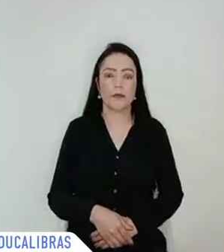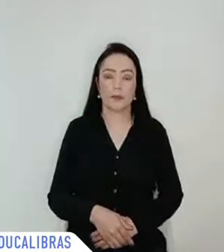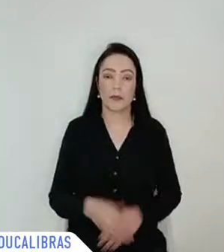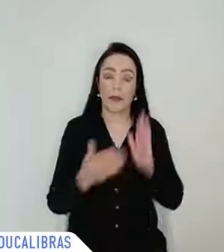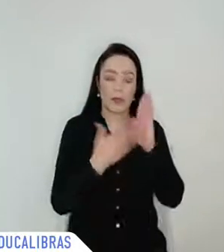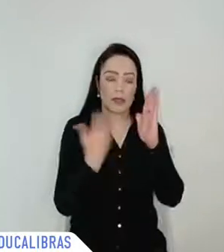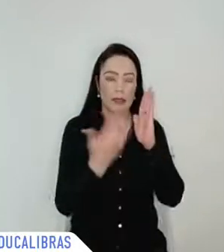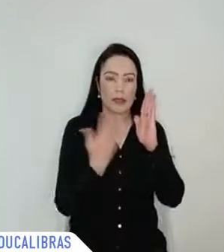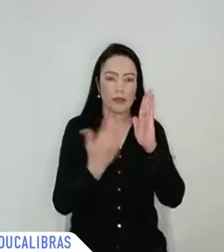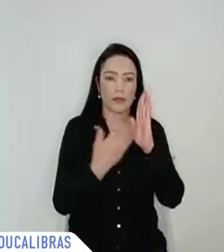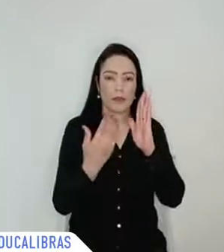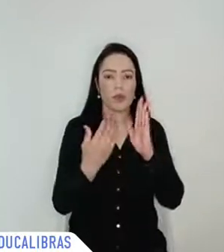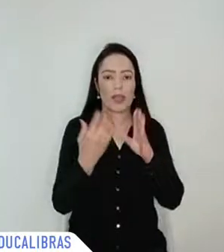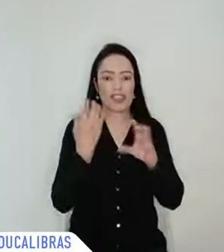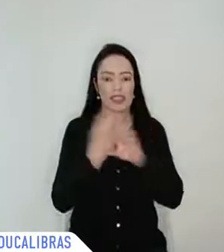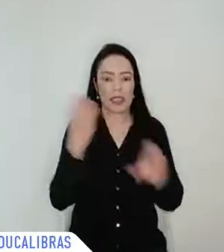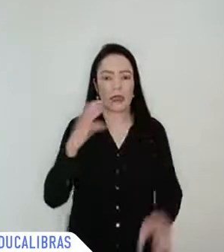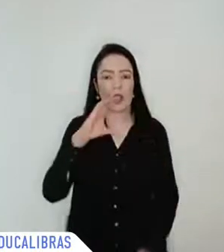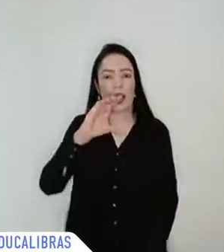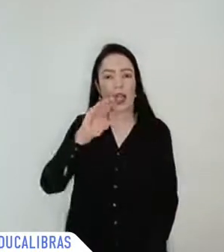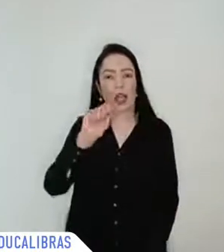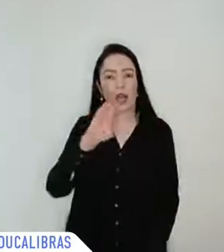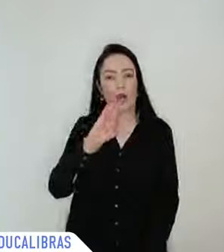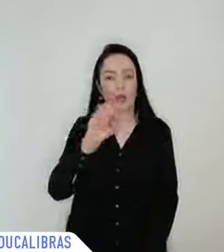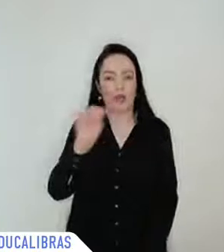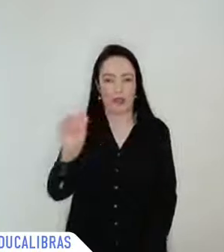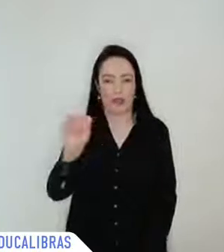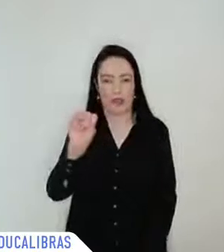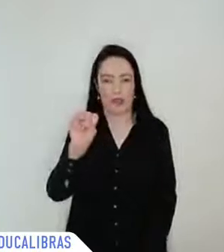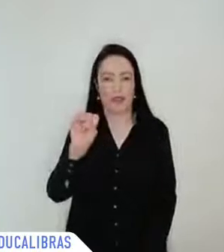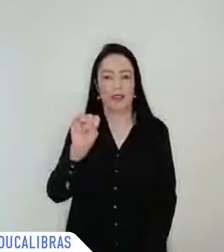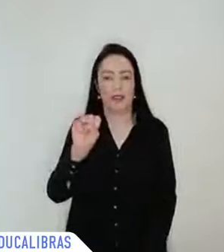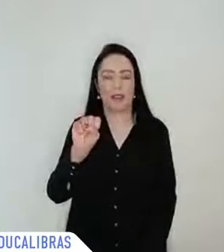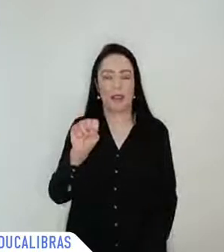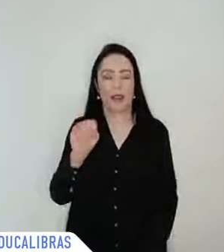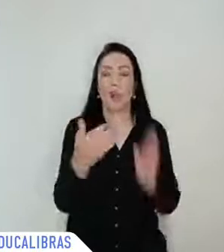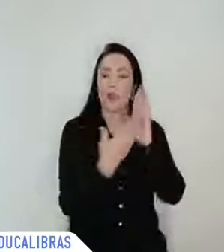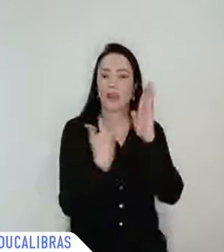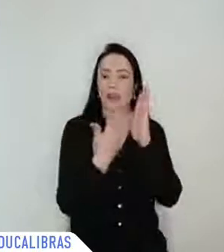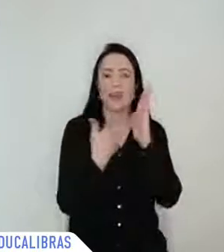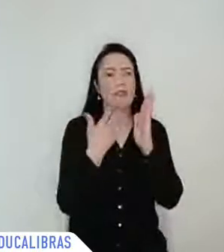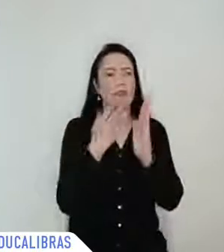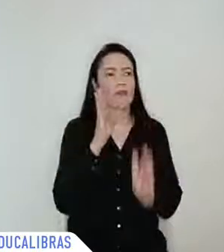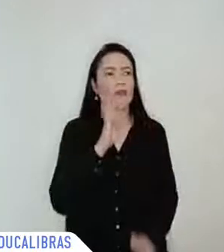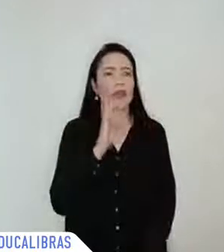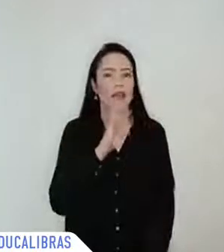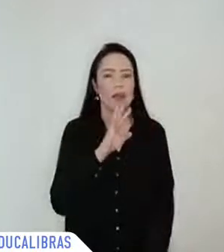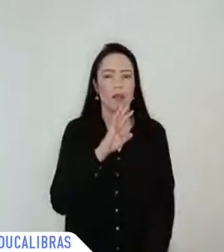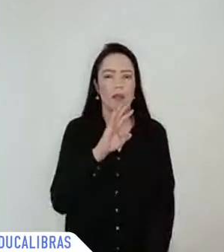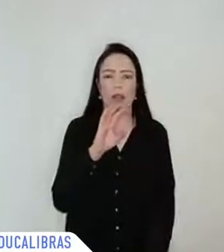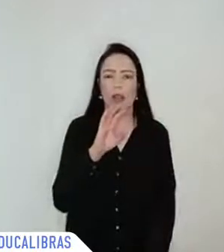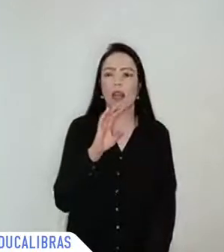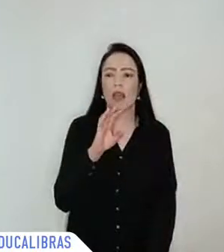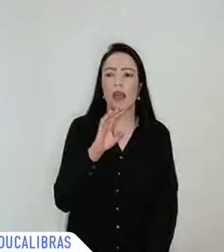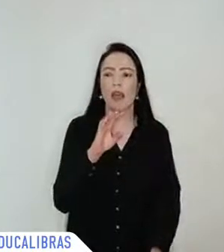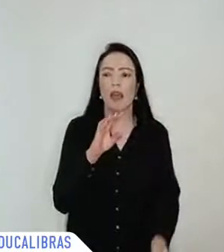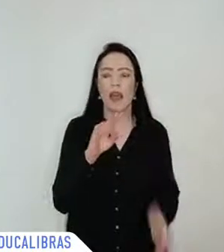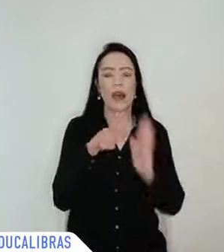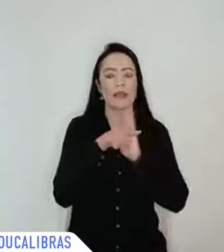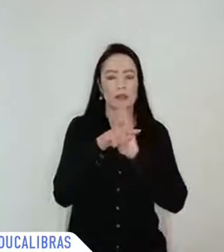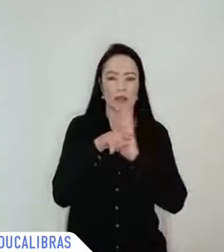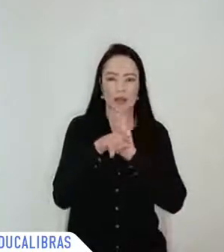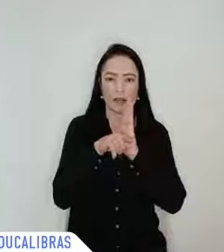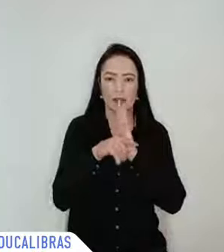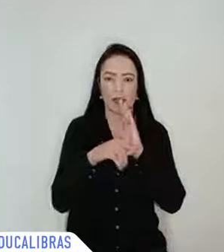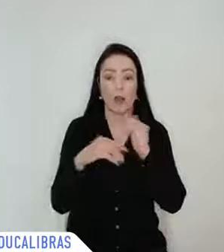Bolsonaristic logic. The book called Engineers of Chaos, and it's very interesting. It has a lot to do with what